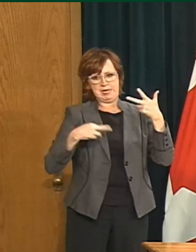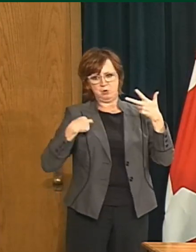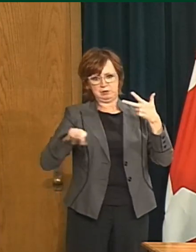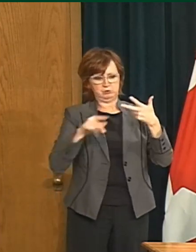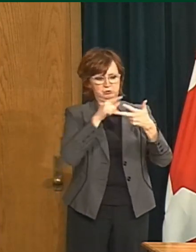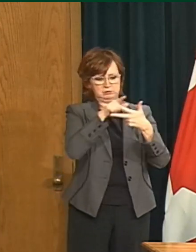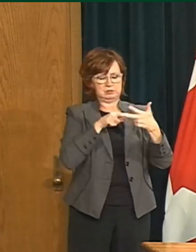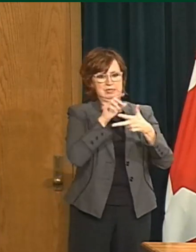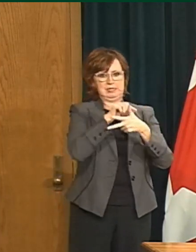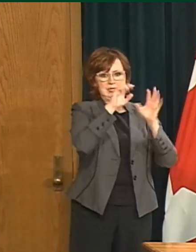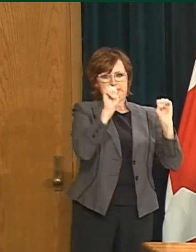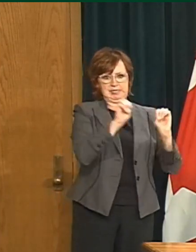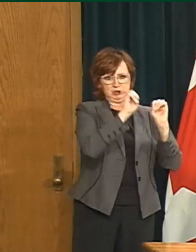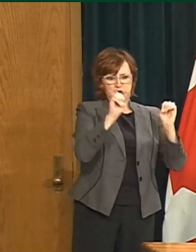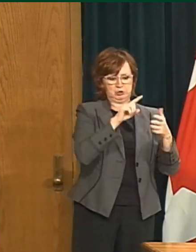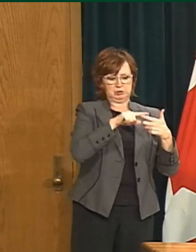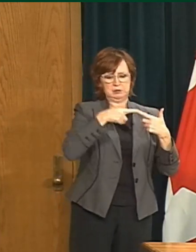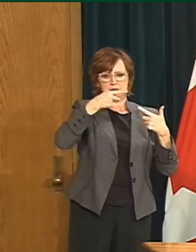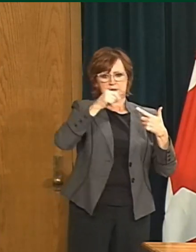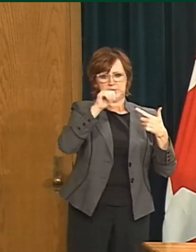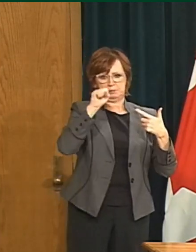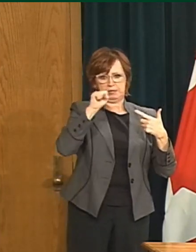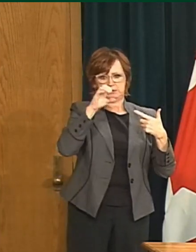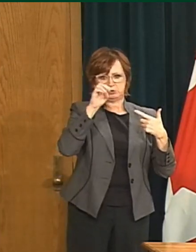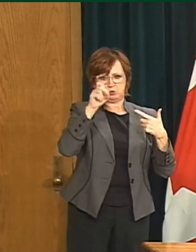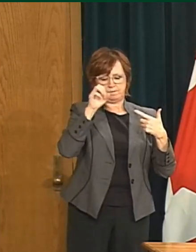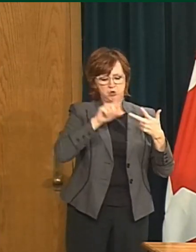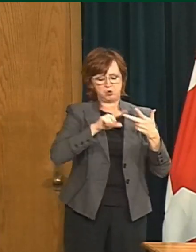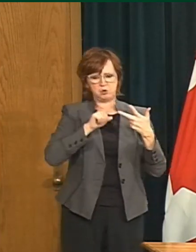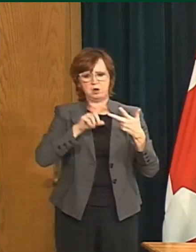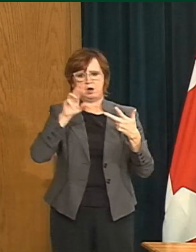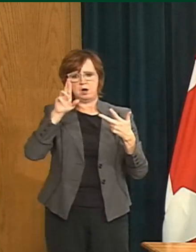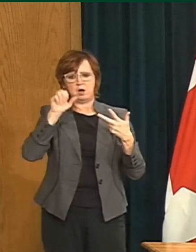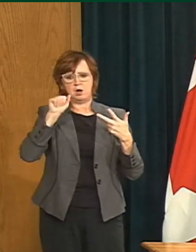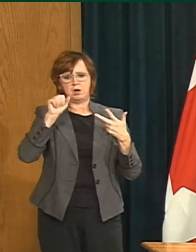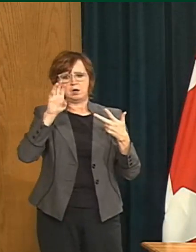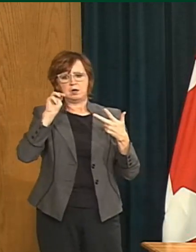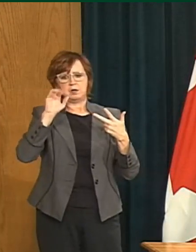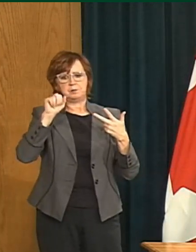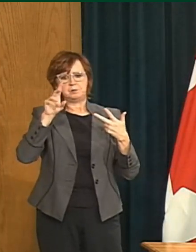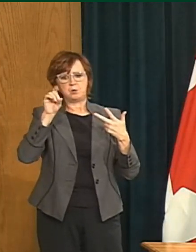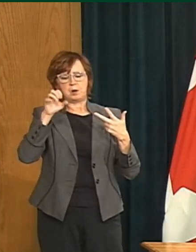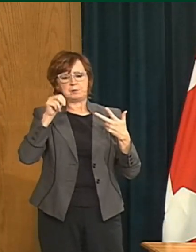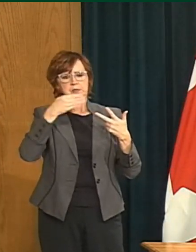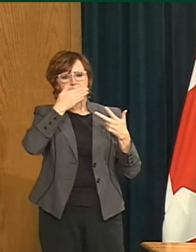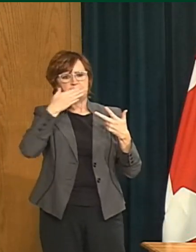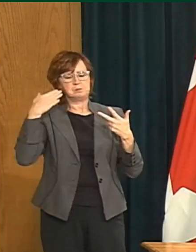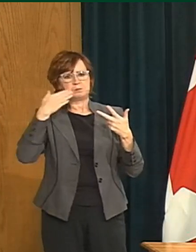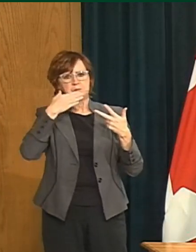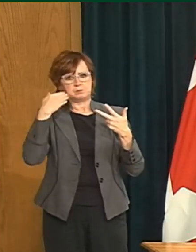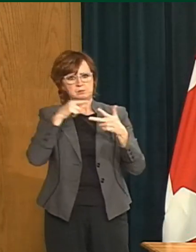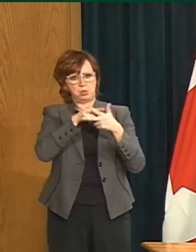coming. It is important for me to reinforce some of my recommendations about that.